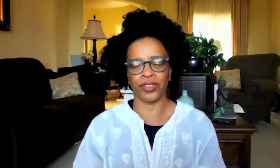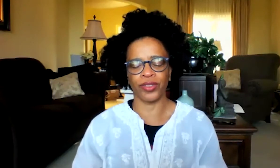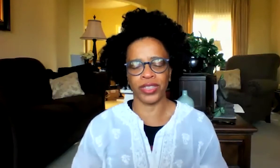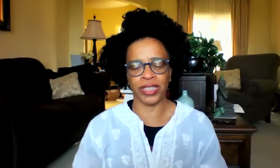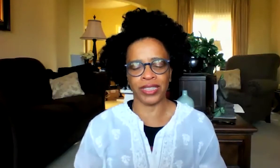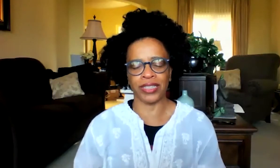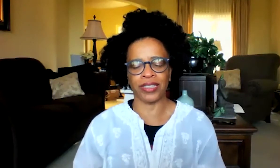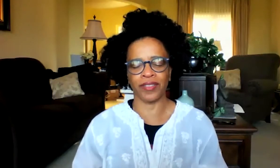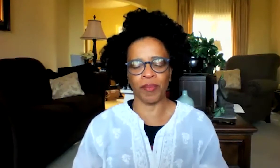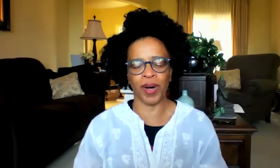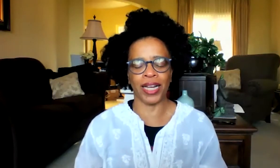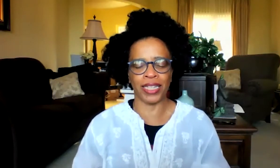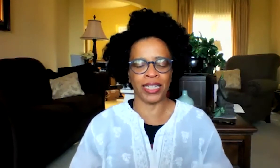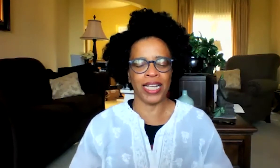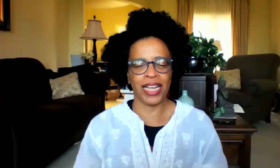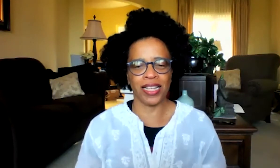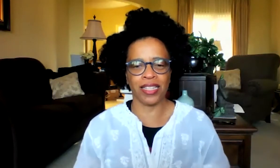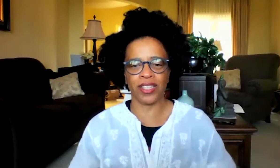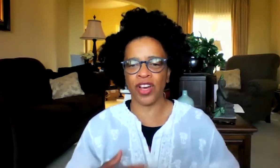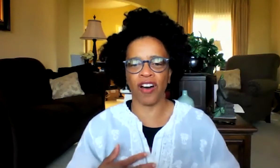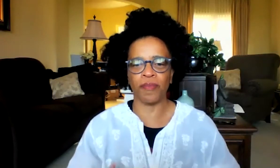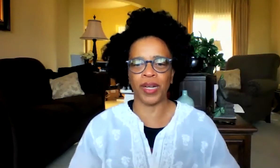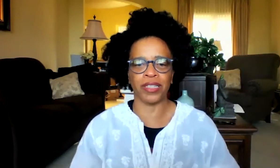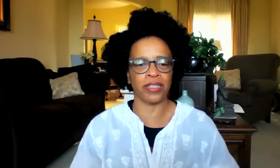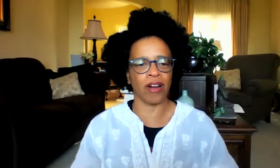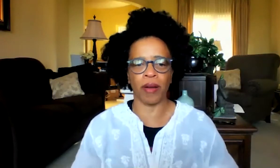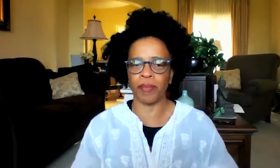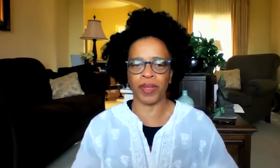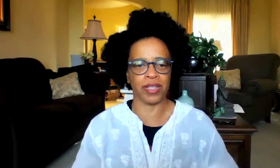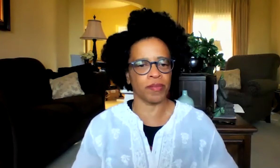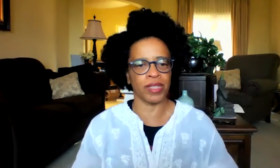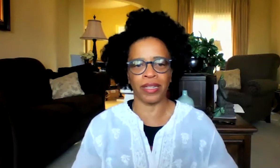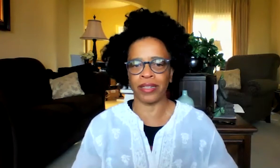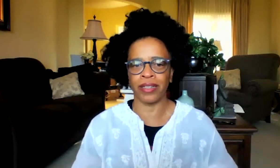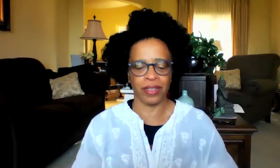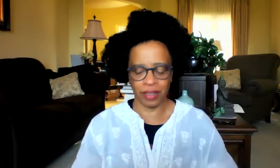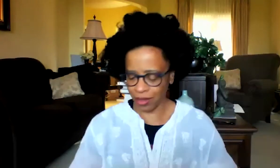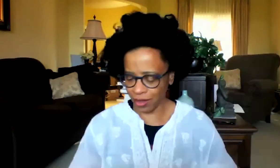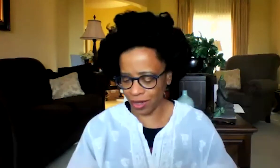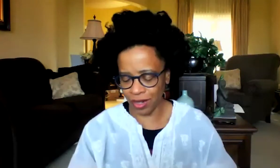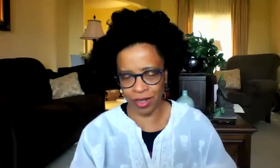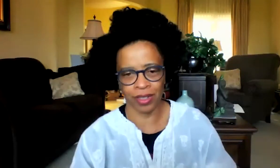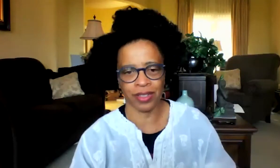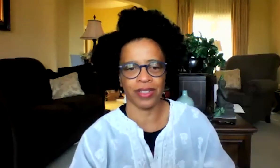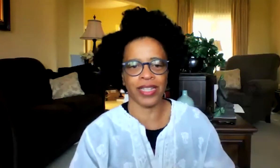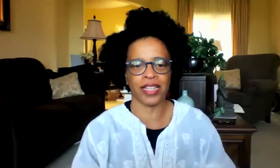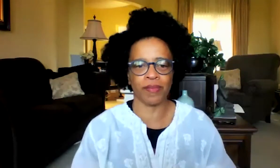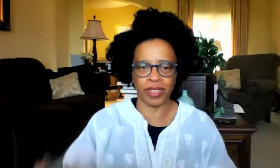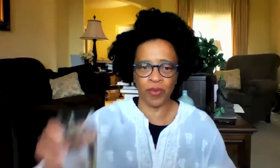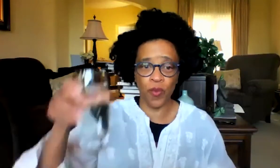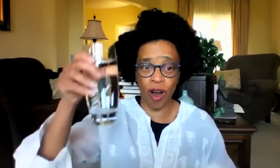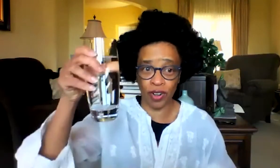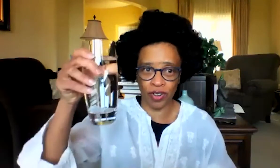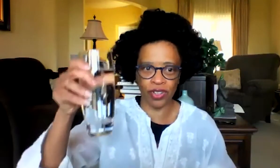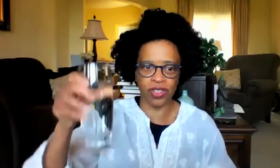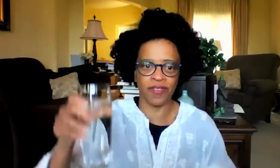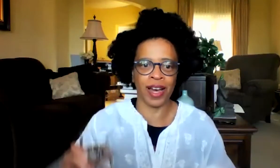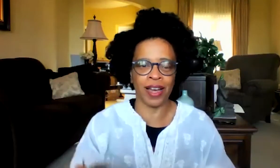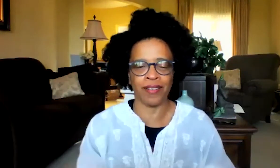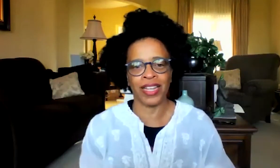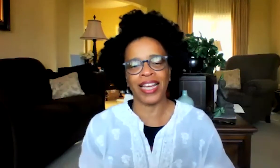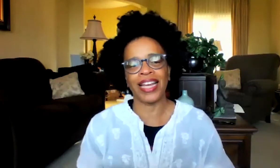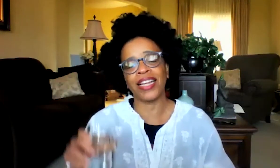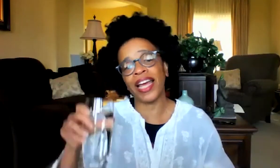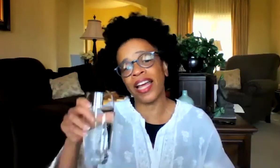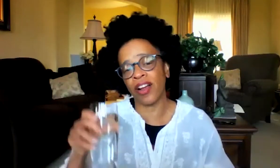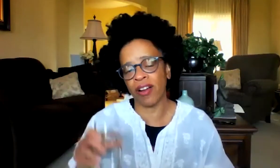that includes this sense of the body as this soft-bellied, carbon-based being needing desperately water to